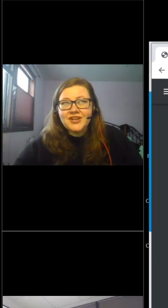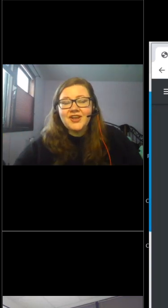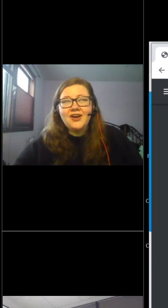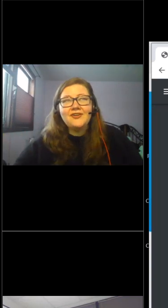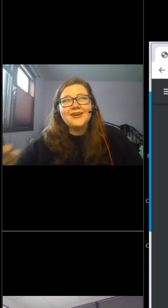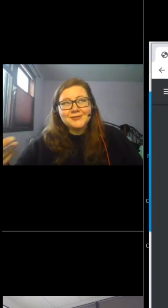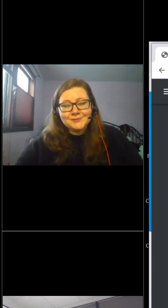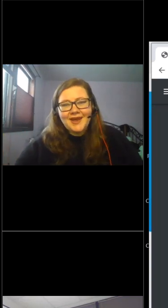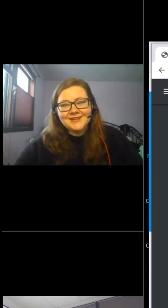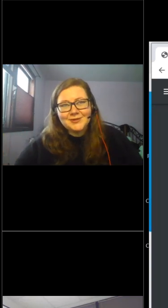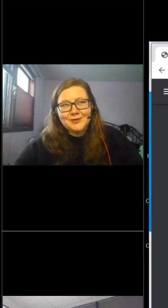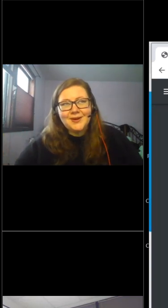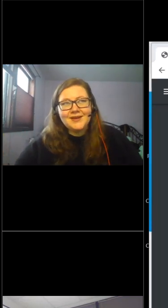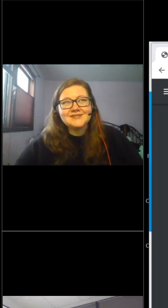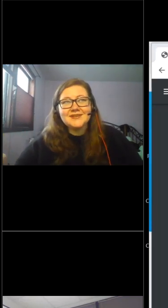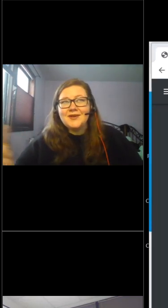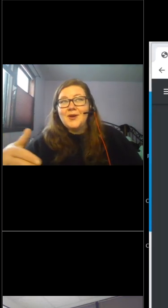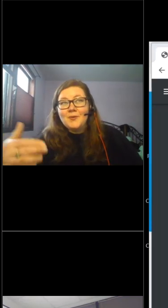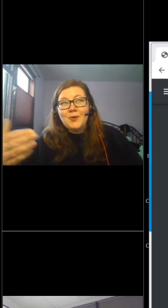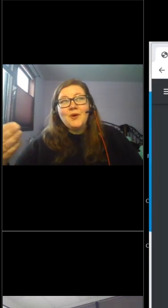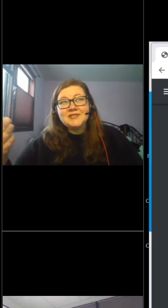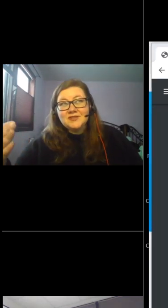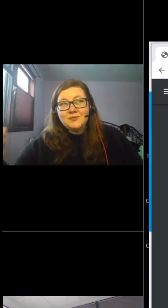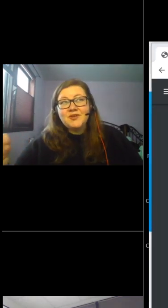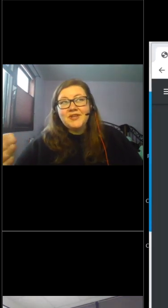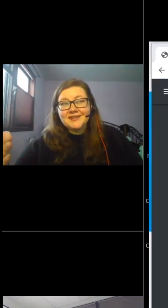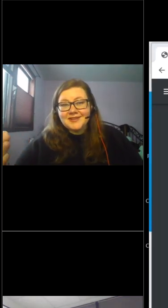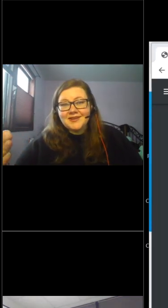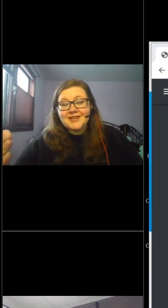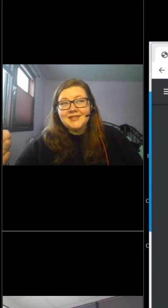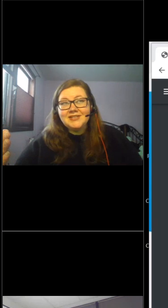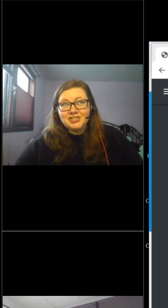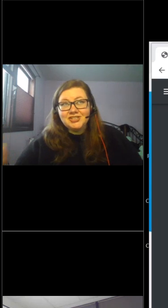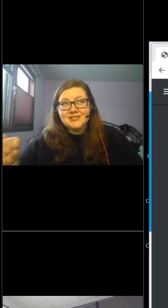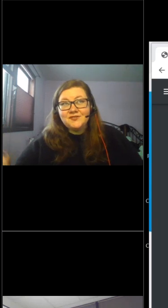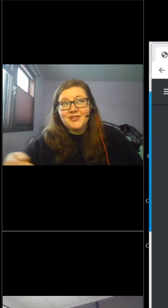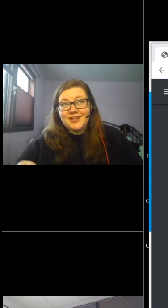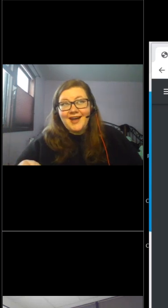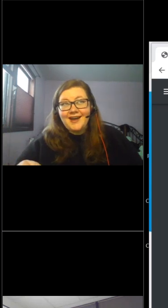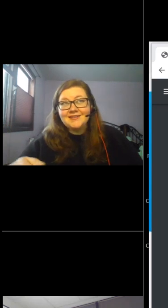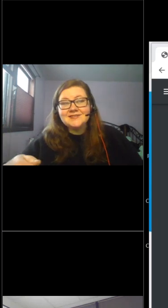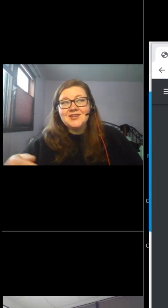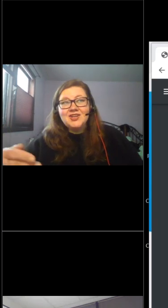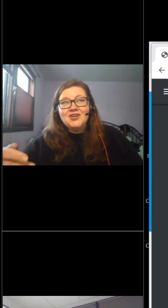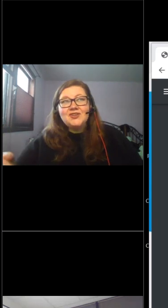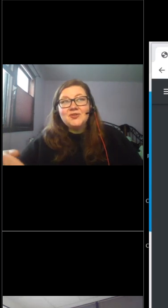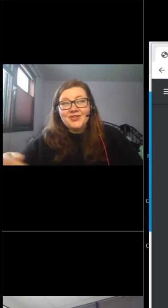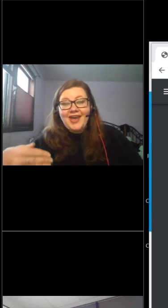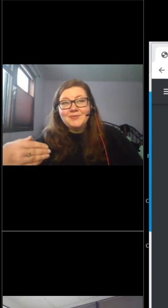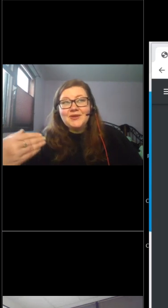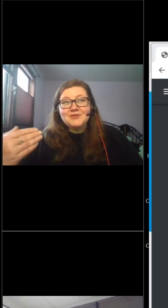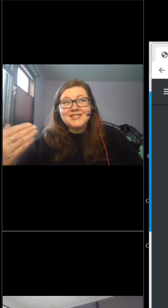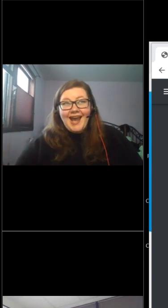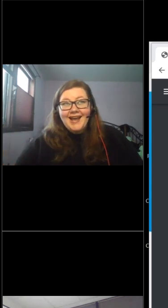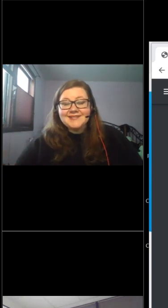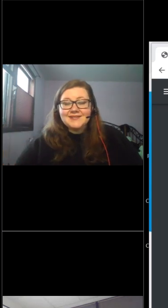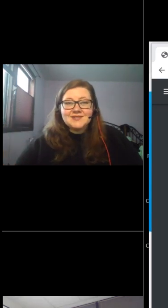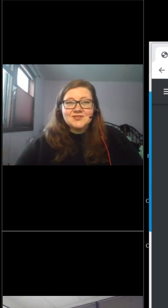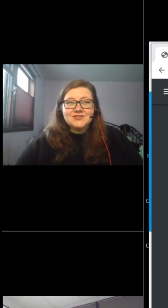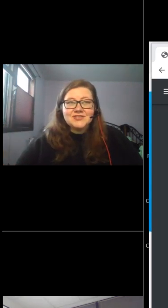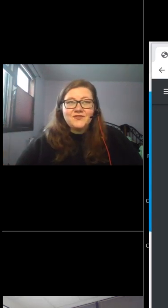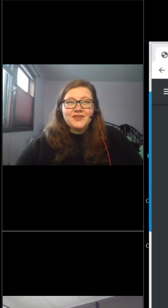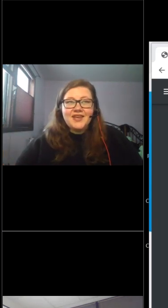whole video. It'll depend on the course. But once you complete the conditions for the class, you'll then be able to